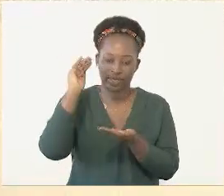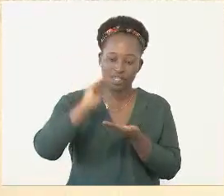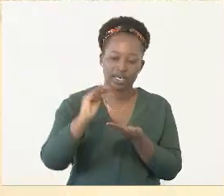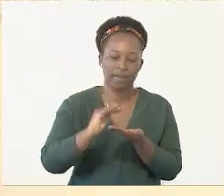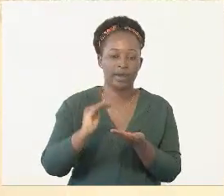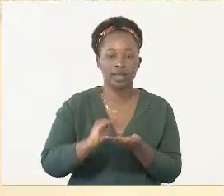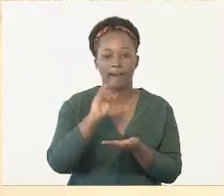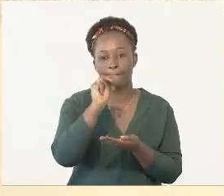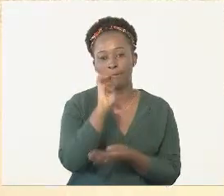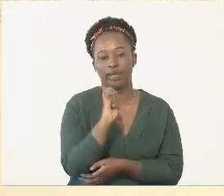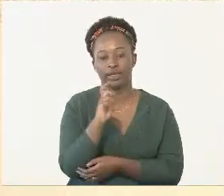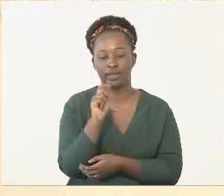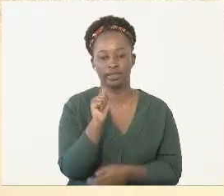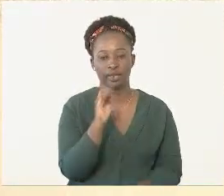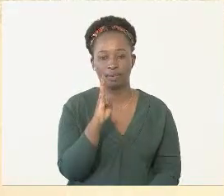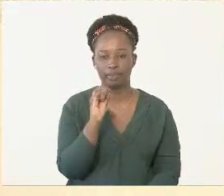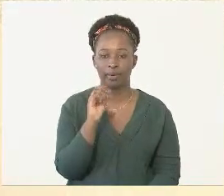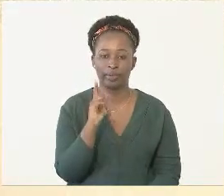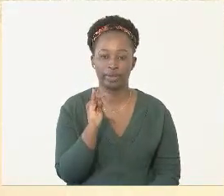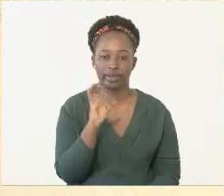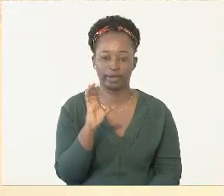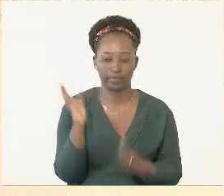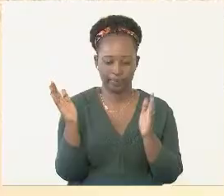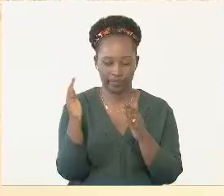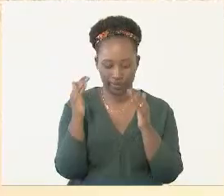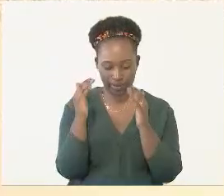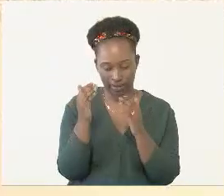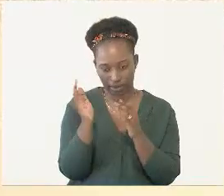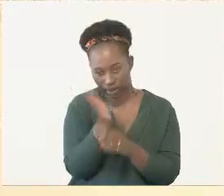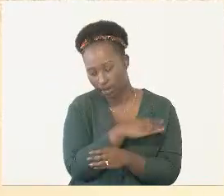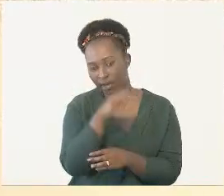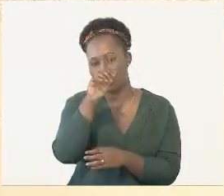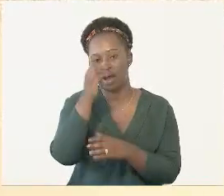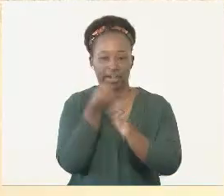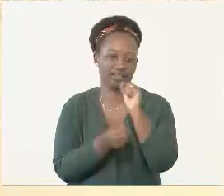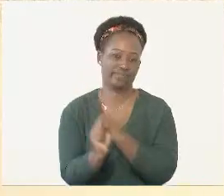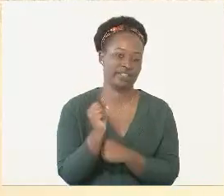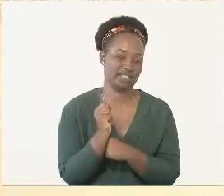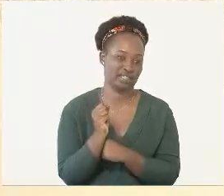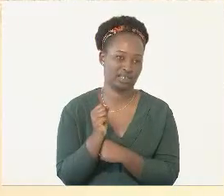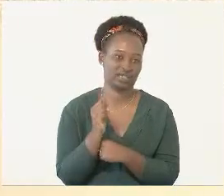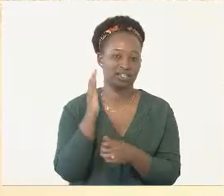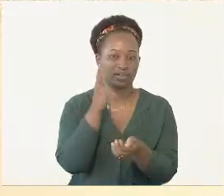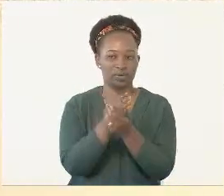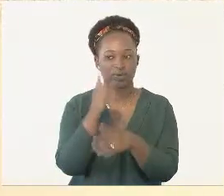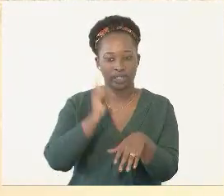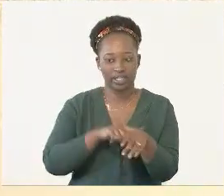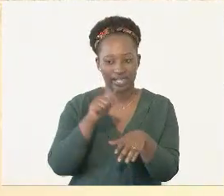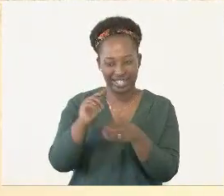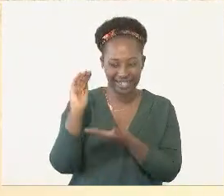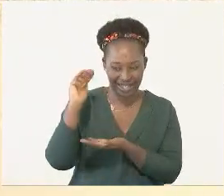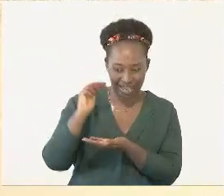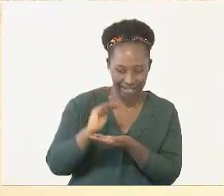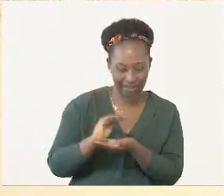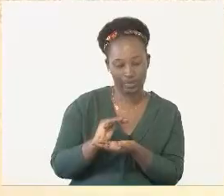activities. Once the metabolic activities are reduced, automatically the level of glucose is going to be raised up in the